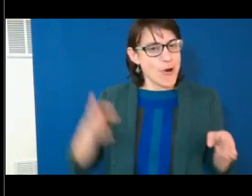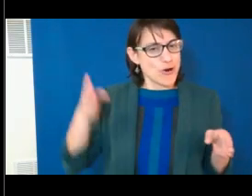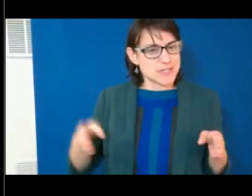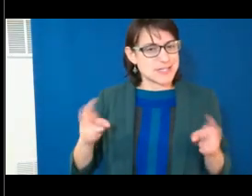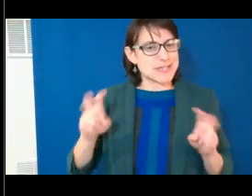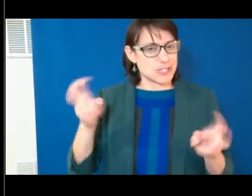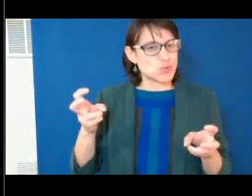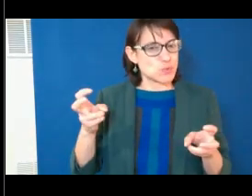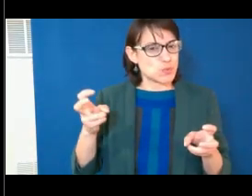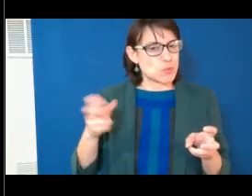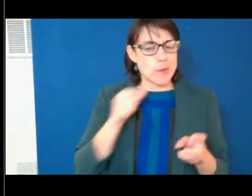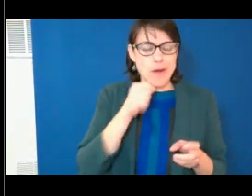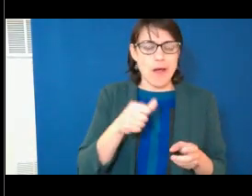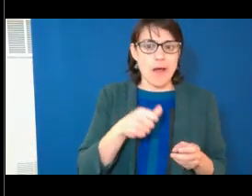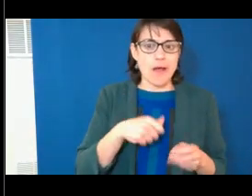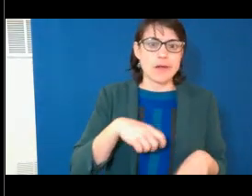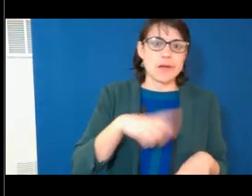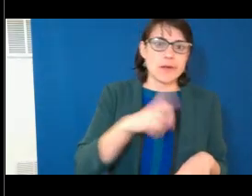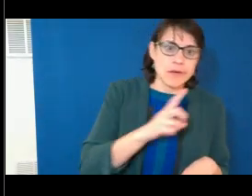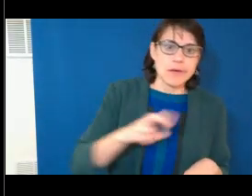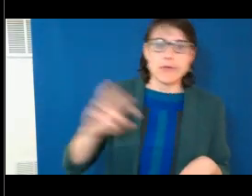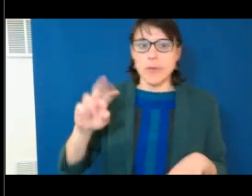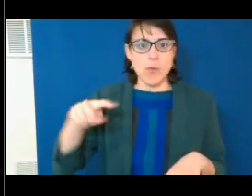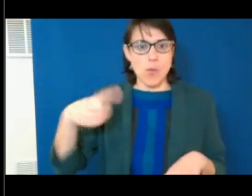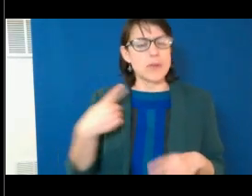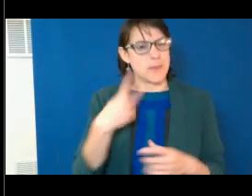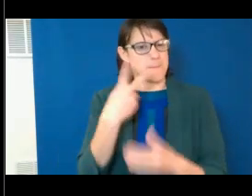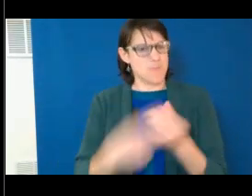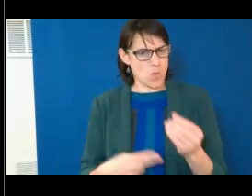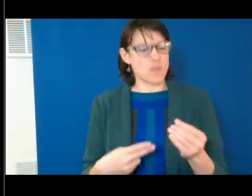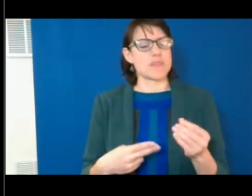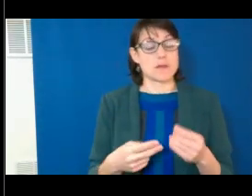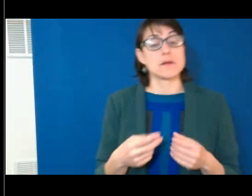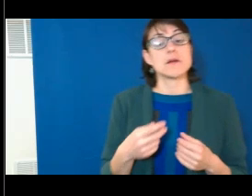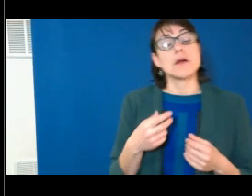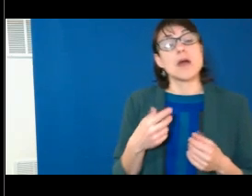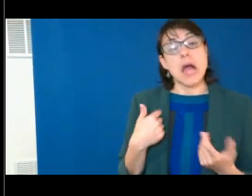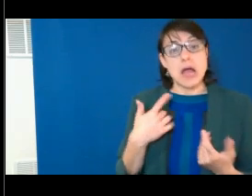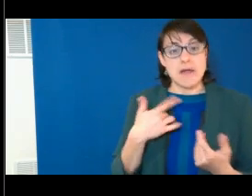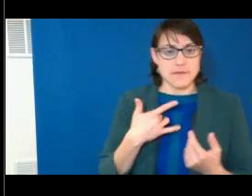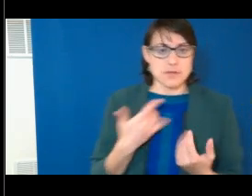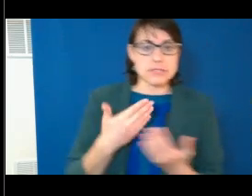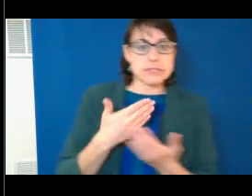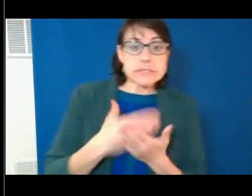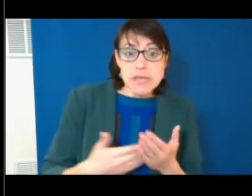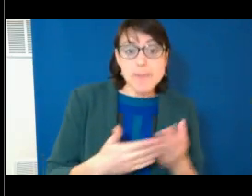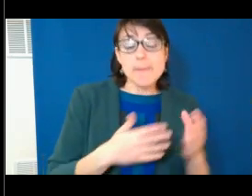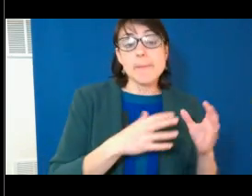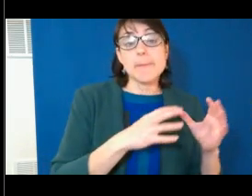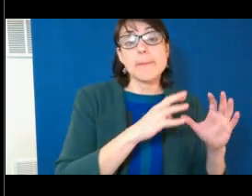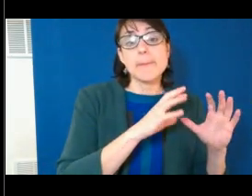since from my perspective, it seems like it's easy for certain parties to take